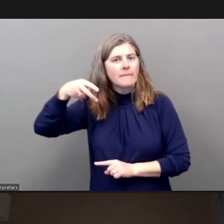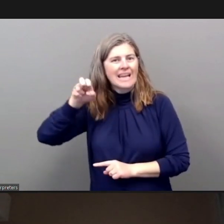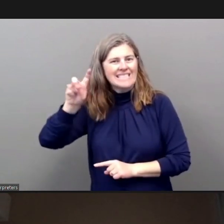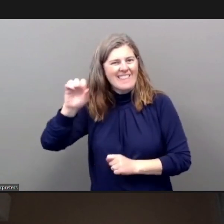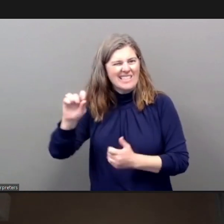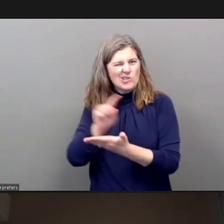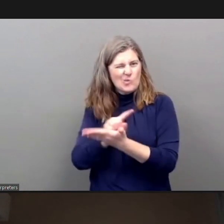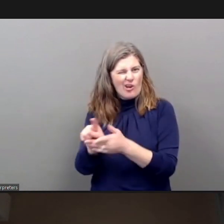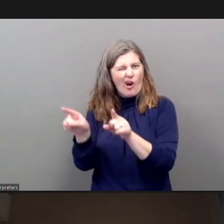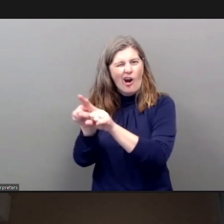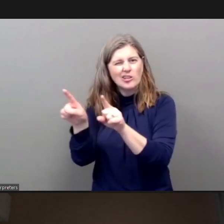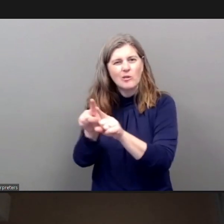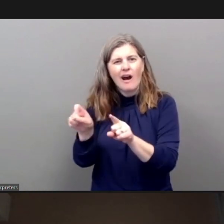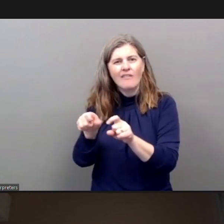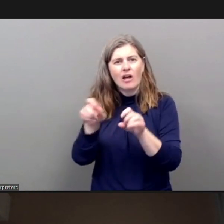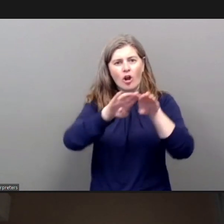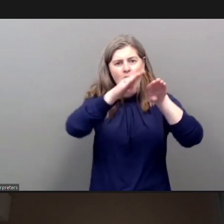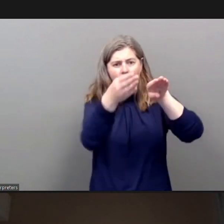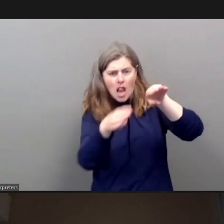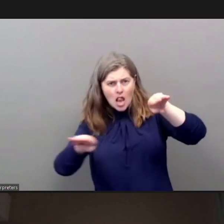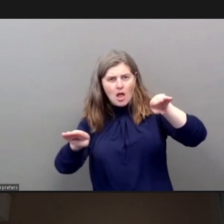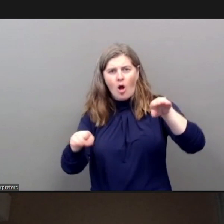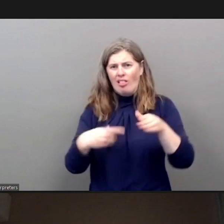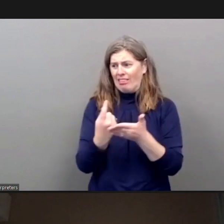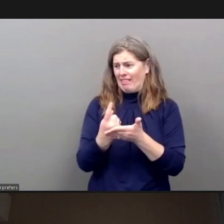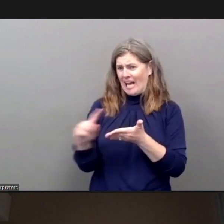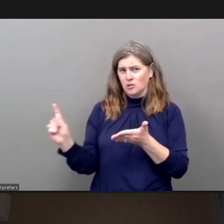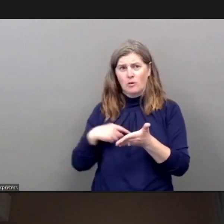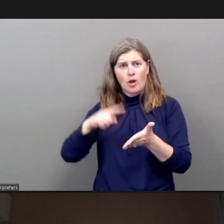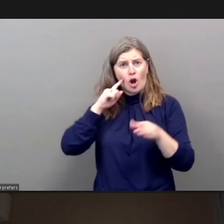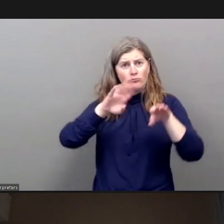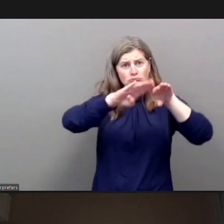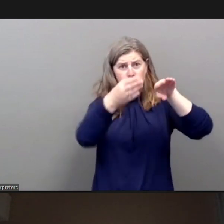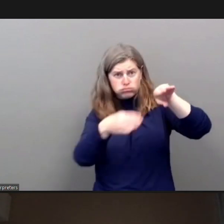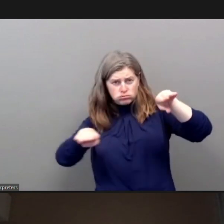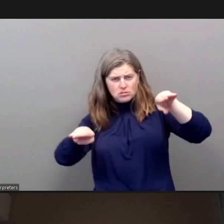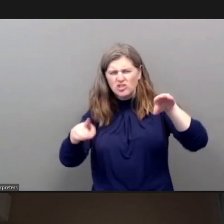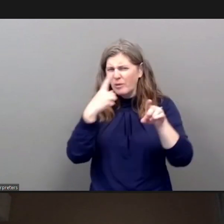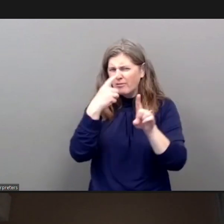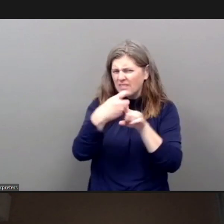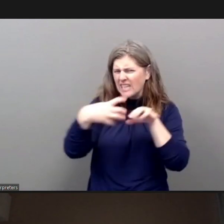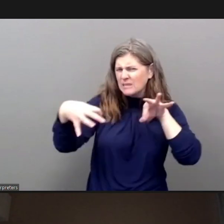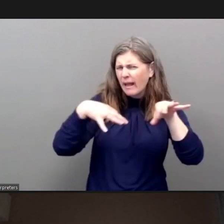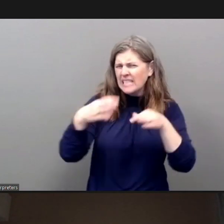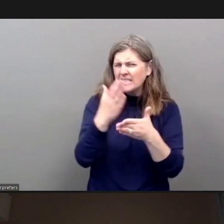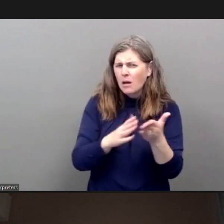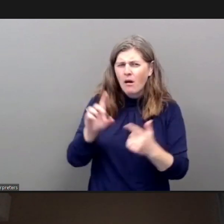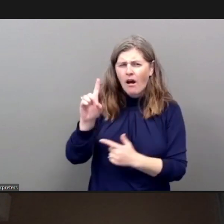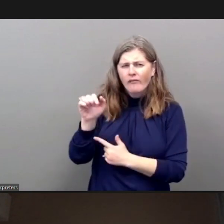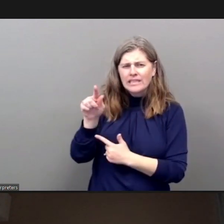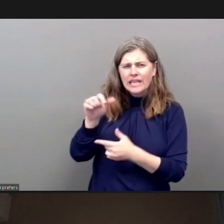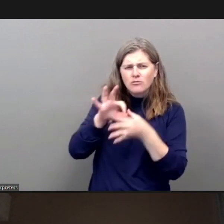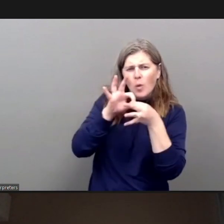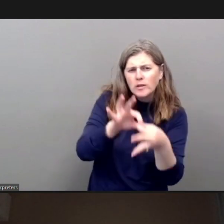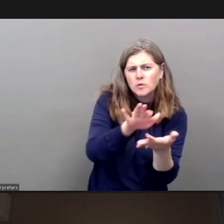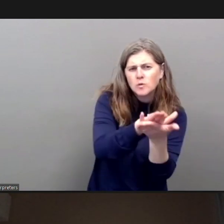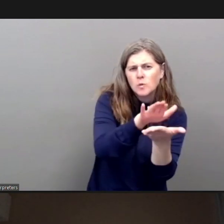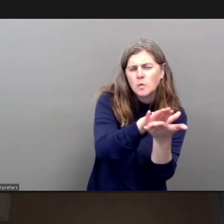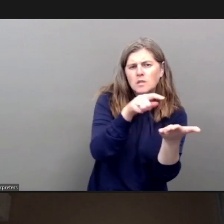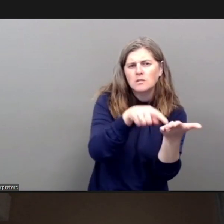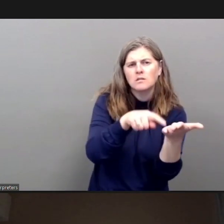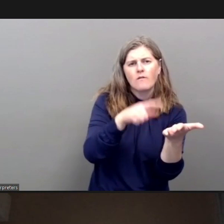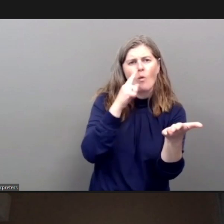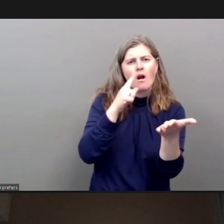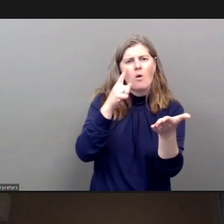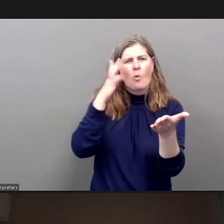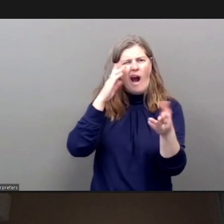was also another dip that we heard about last week. And so if you could explain some of the data behind the reduction